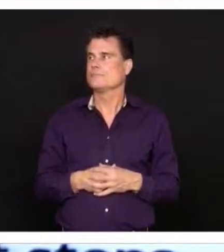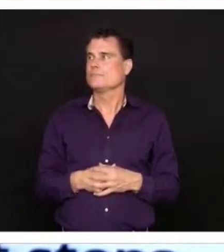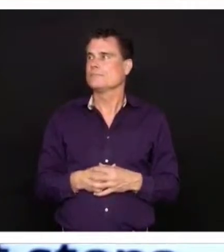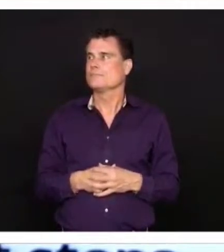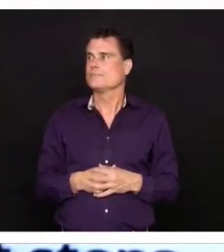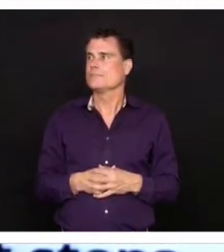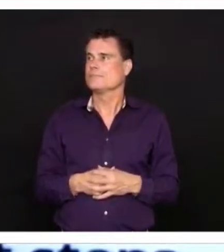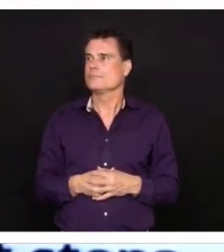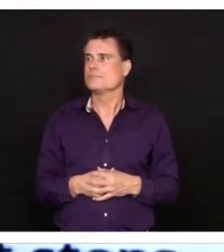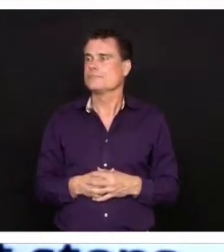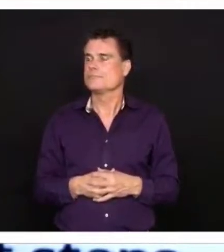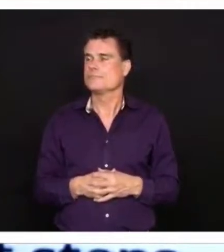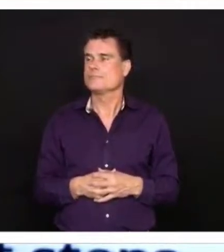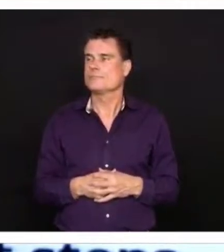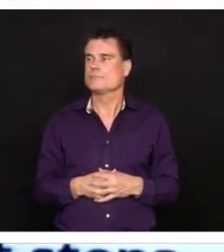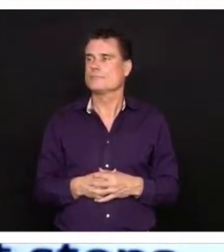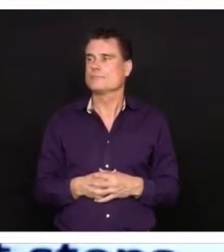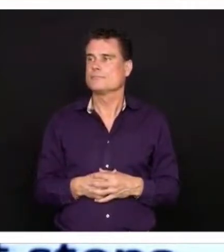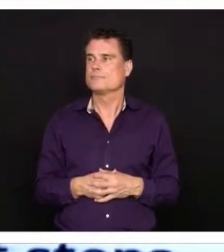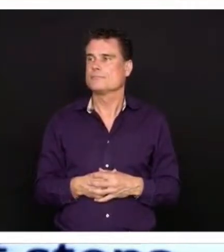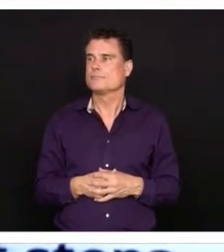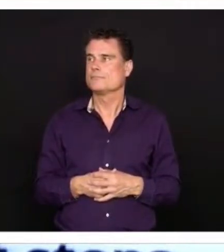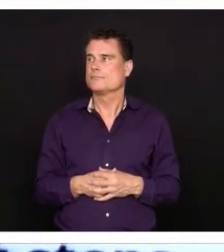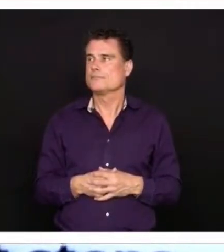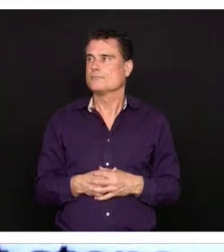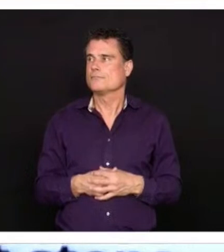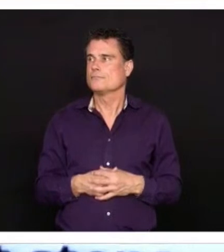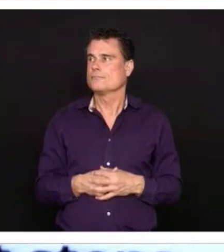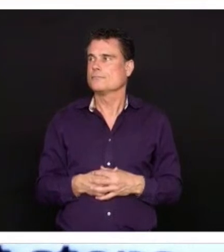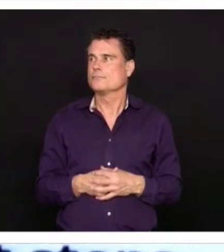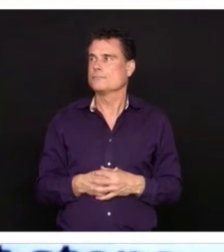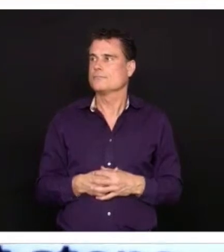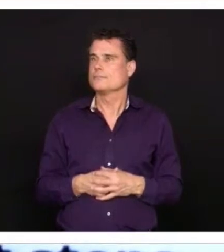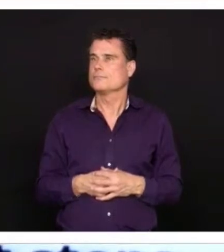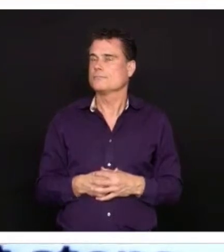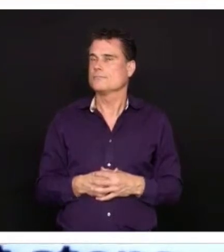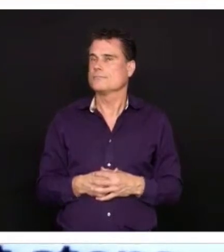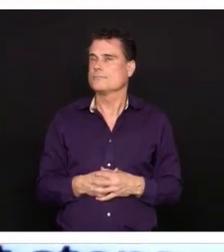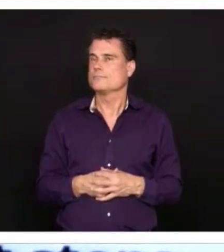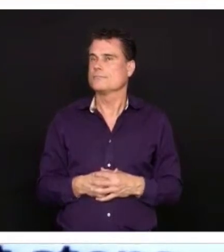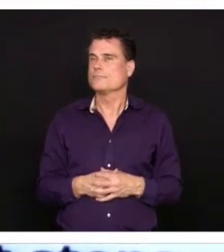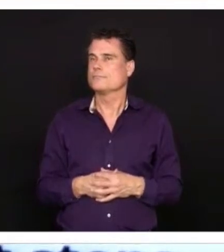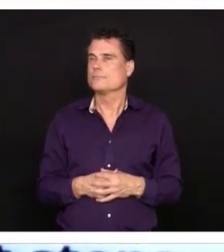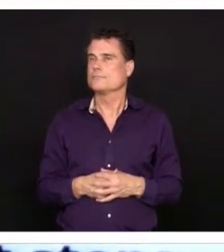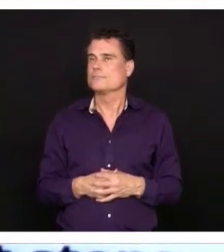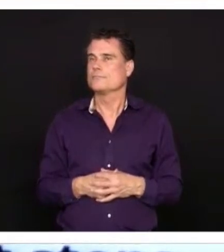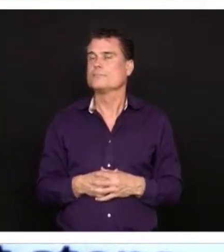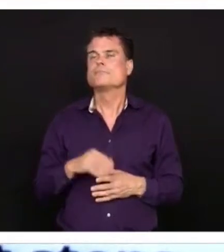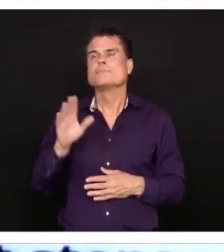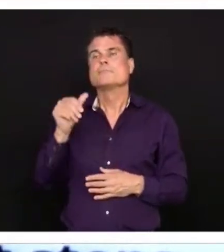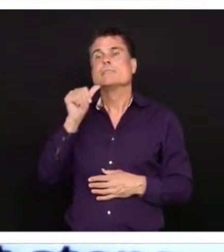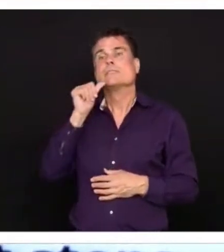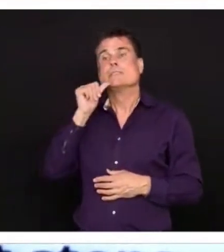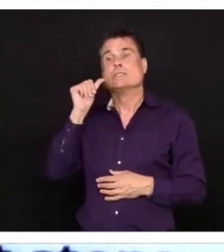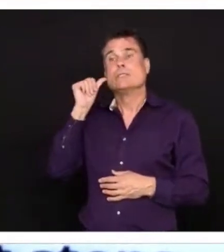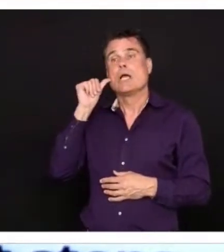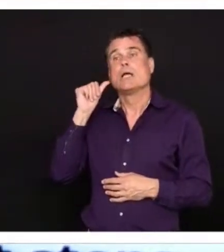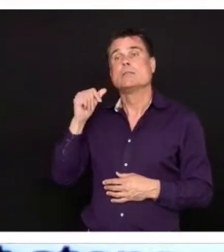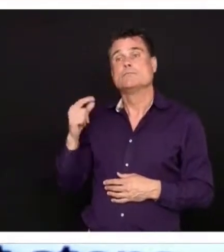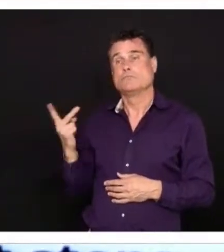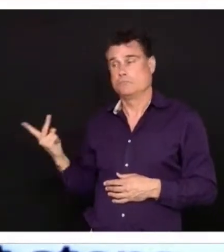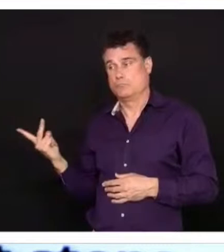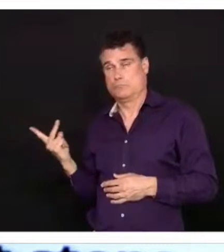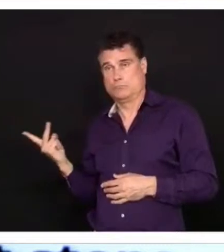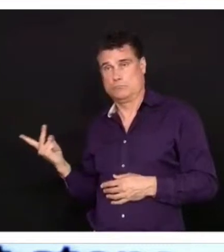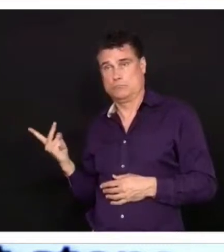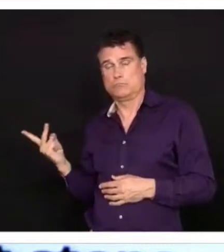healthcare system, to the opposition and to others, and we've had a chance to reflect on these slides a little bit. And there's a lot of hope